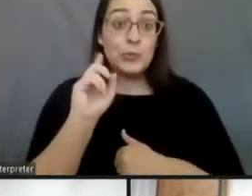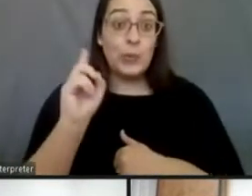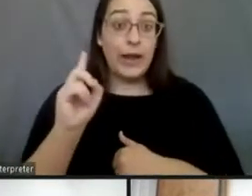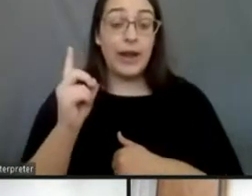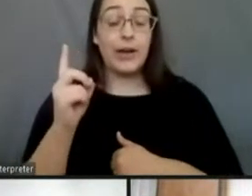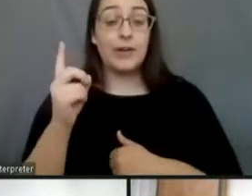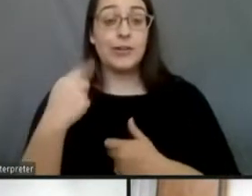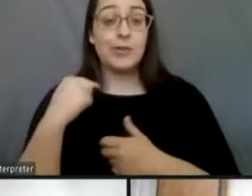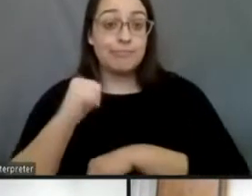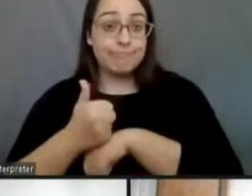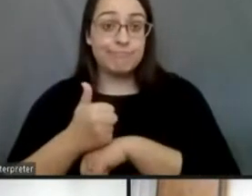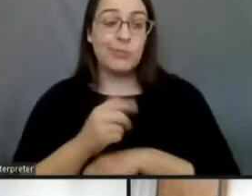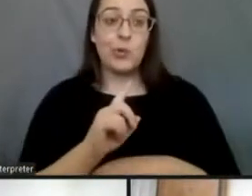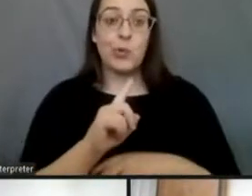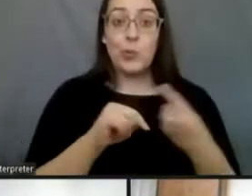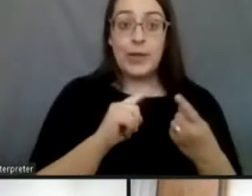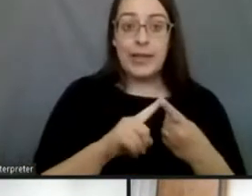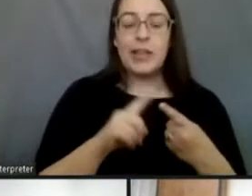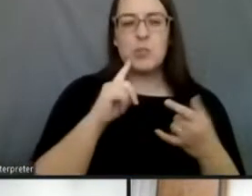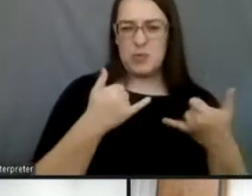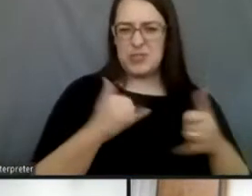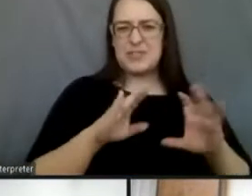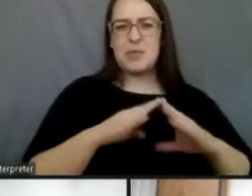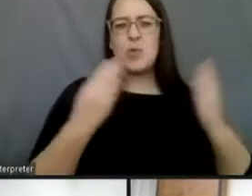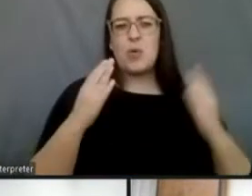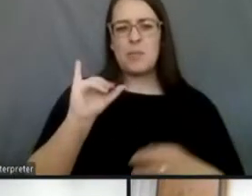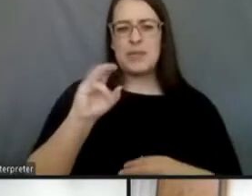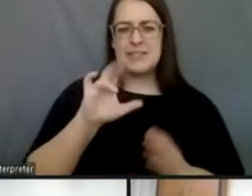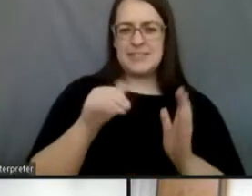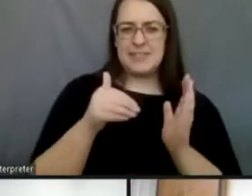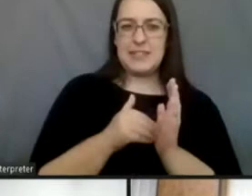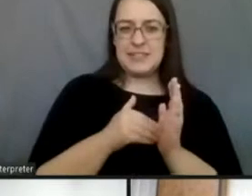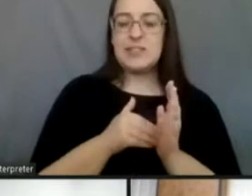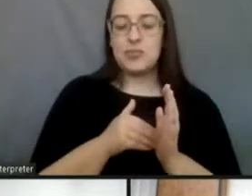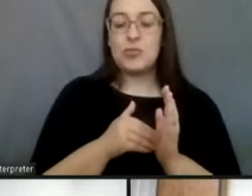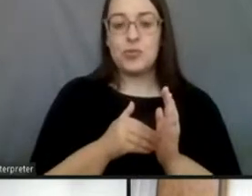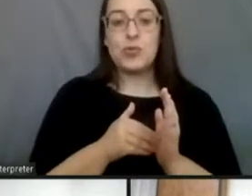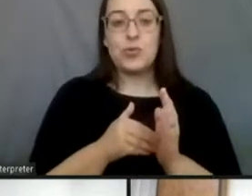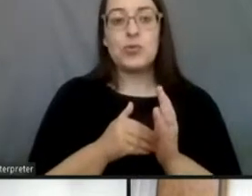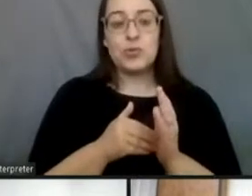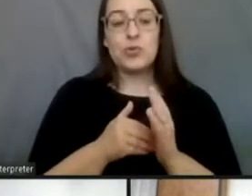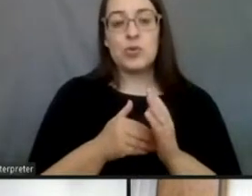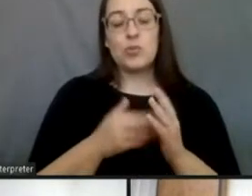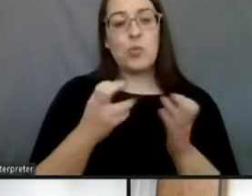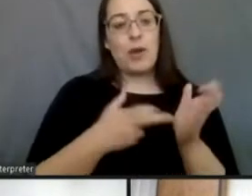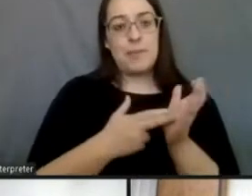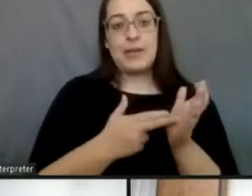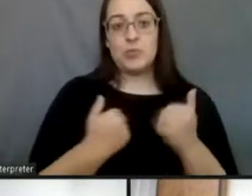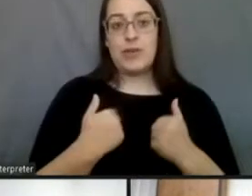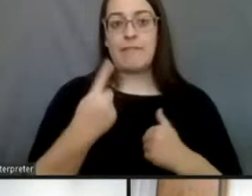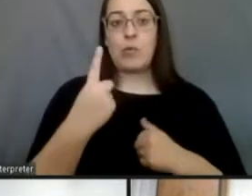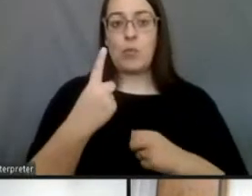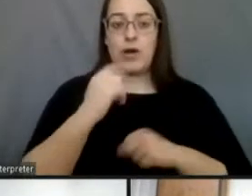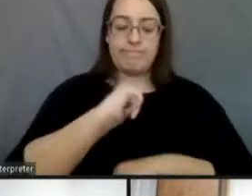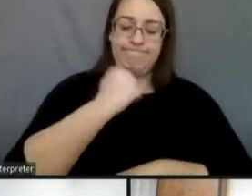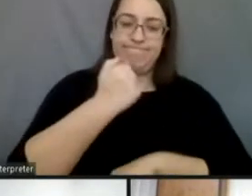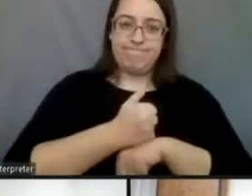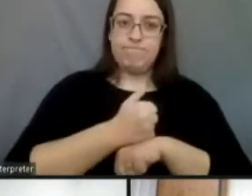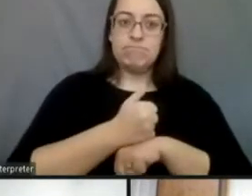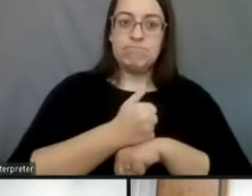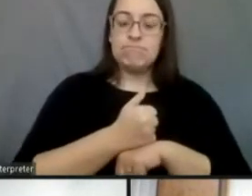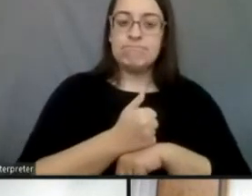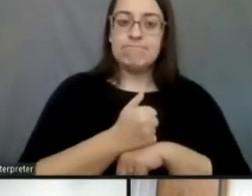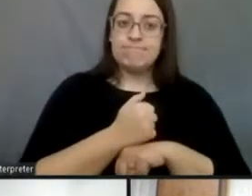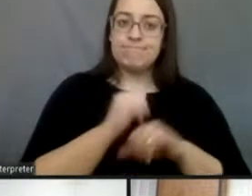when. Still offer clinic at the Civic Center, because that's very important that we have a very established location where people can walk in